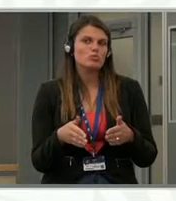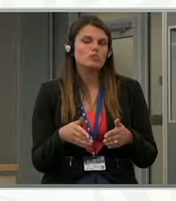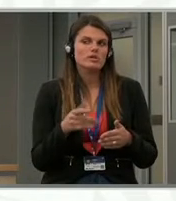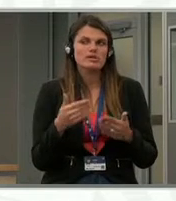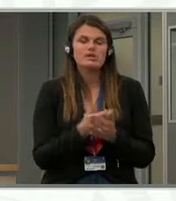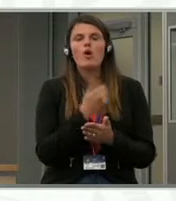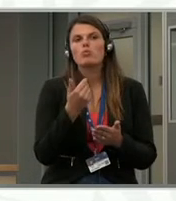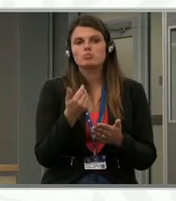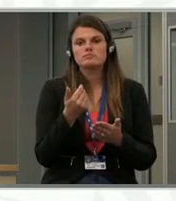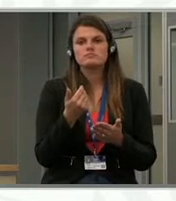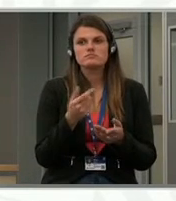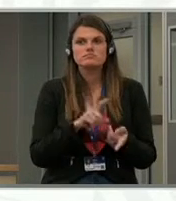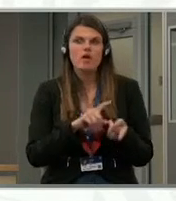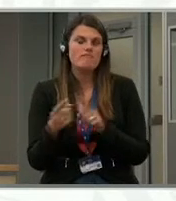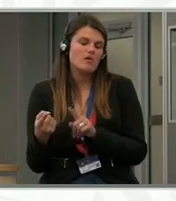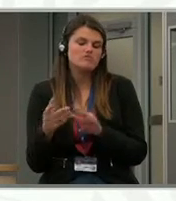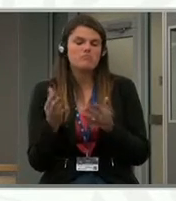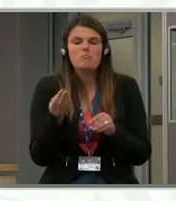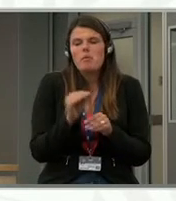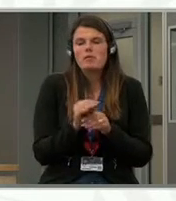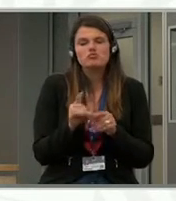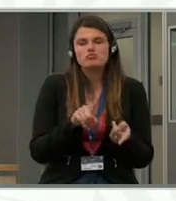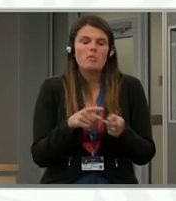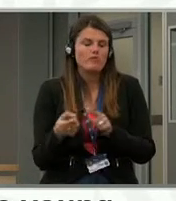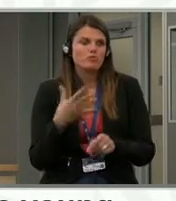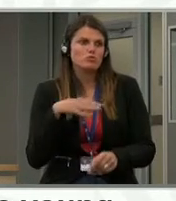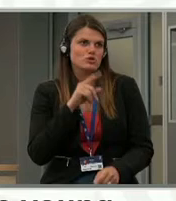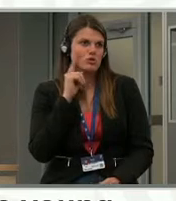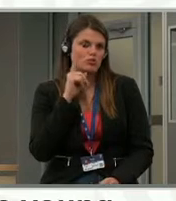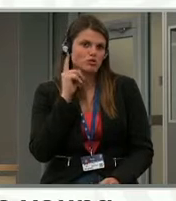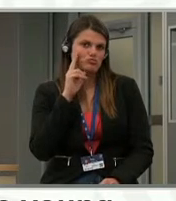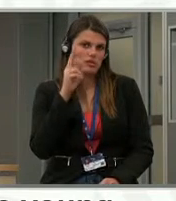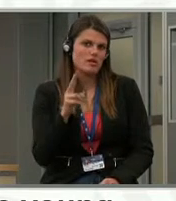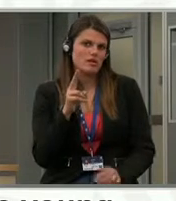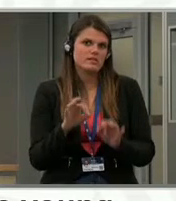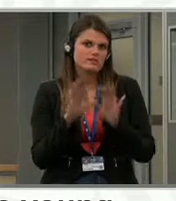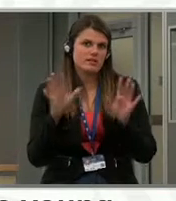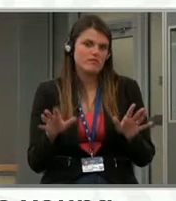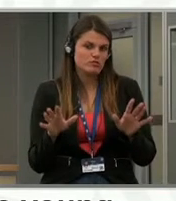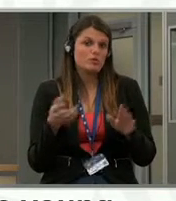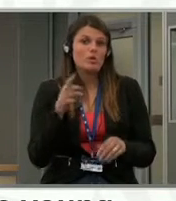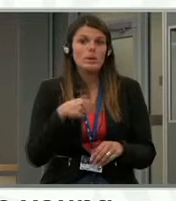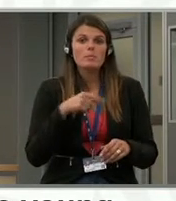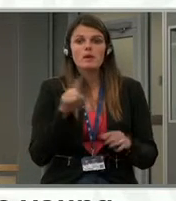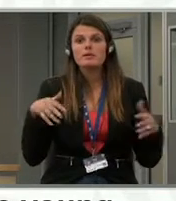aspect related to the young people with disabilities in relation to the